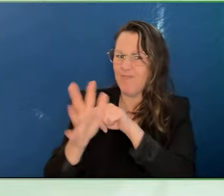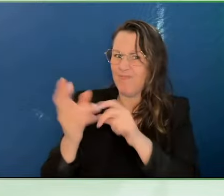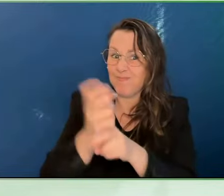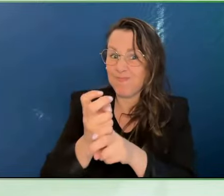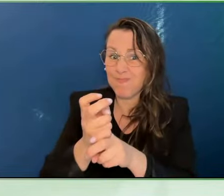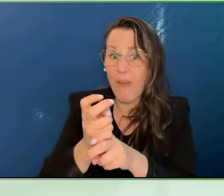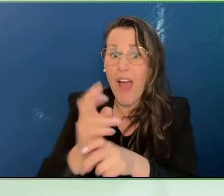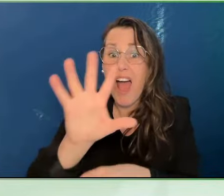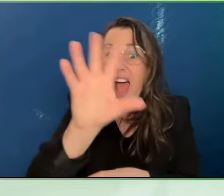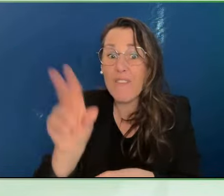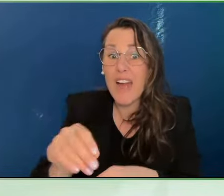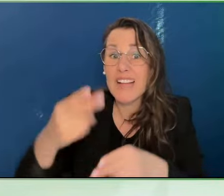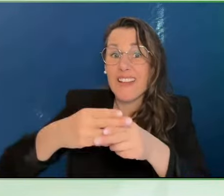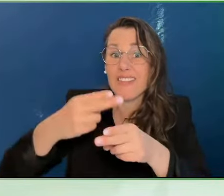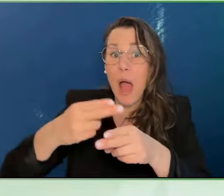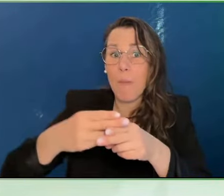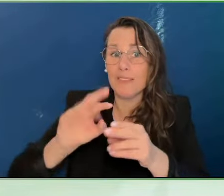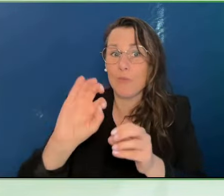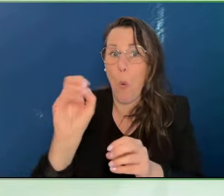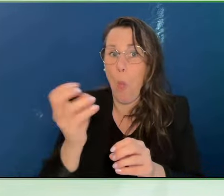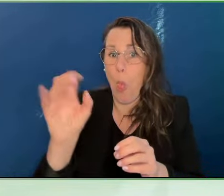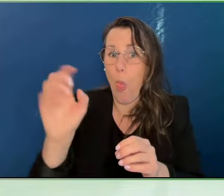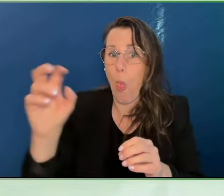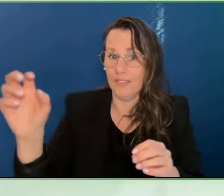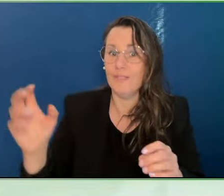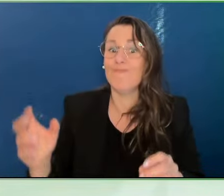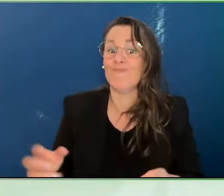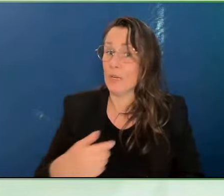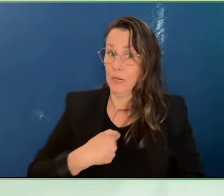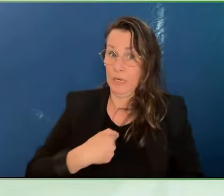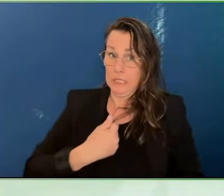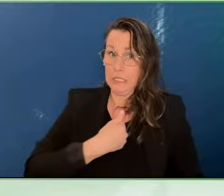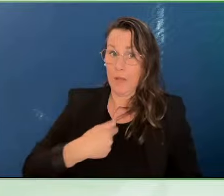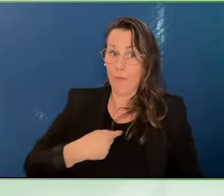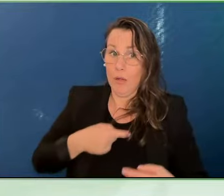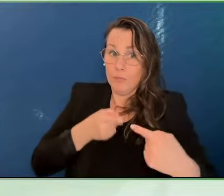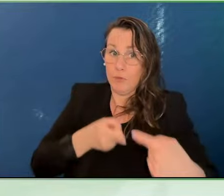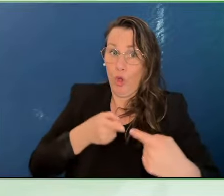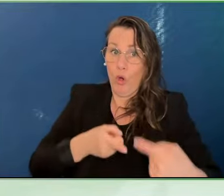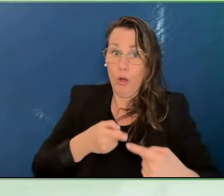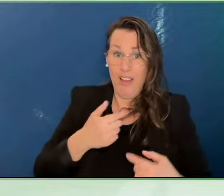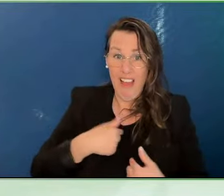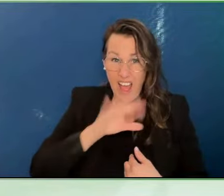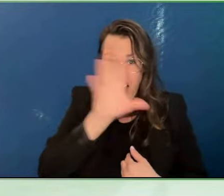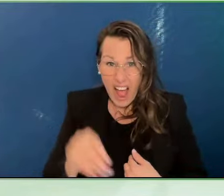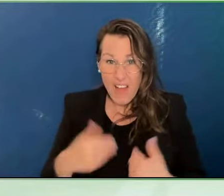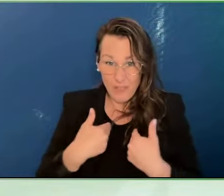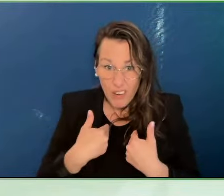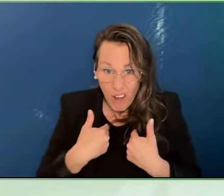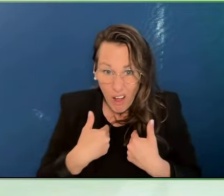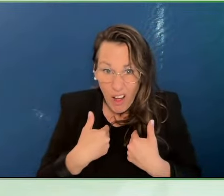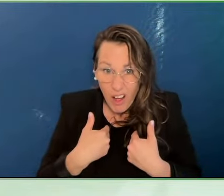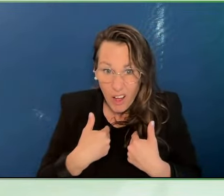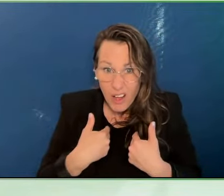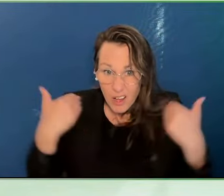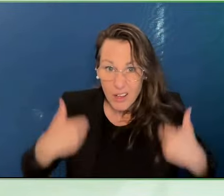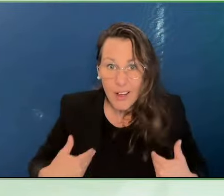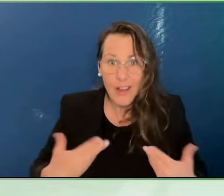and get feedback on where can we improve, what did we do well, and where did we fail. And I'm telling you, there's always a list. So